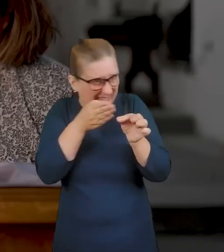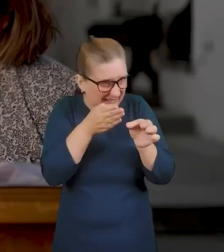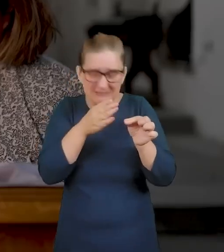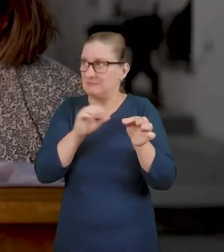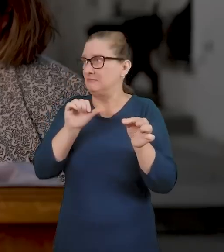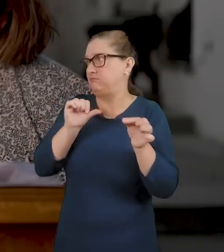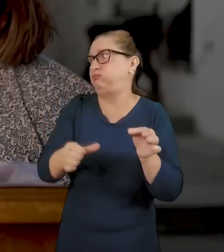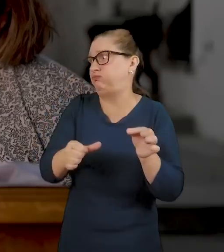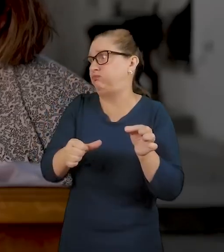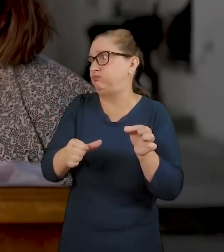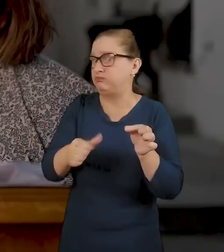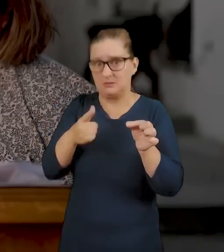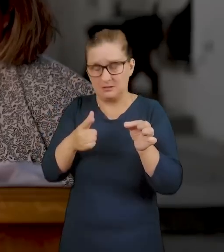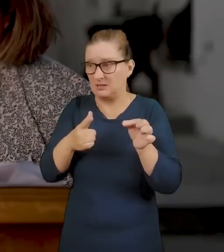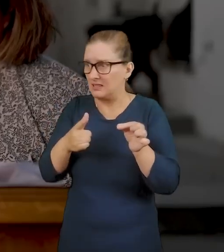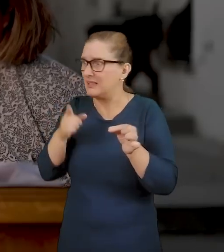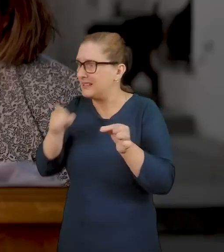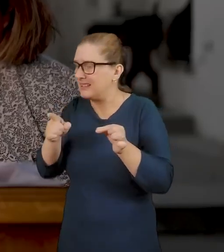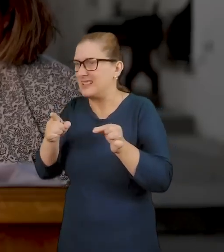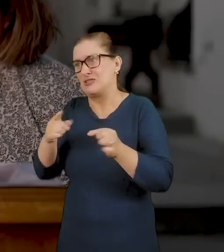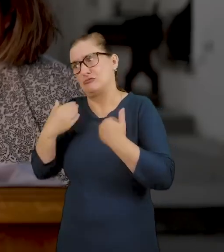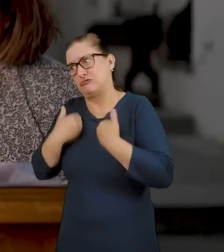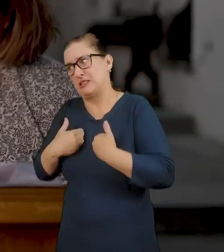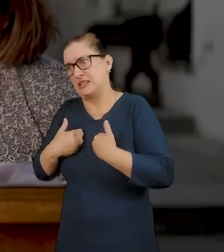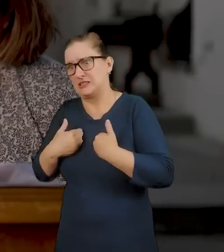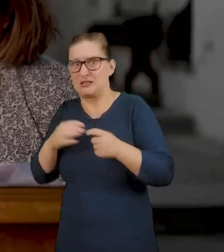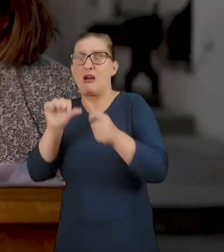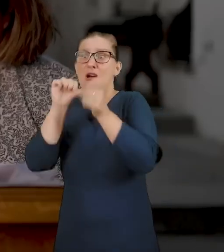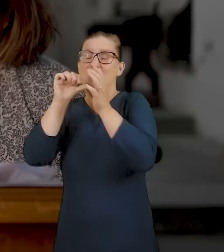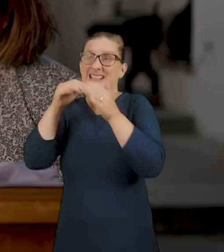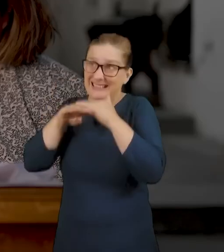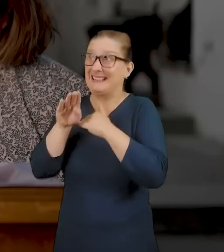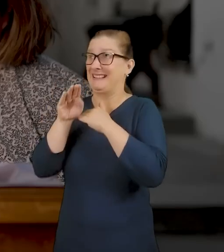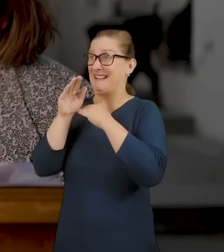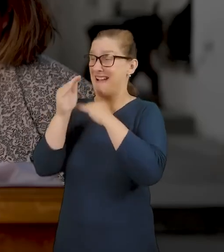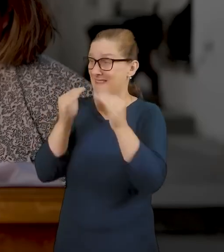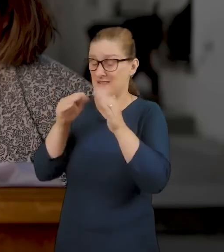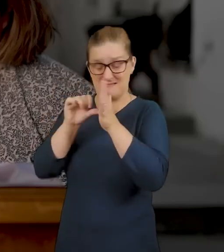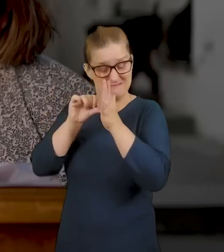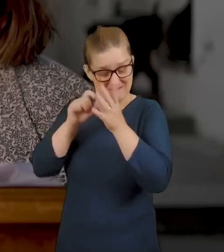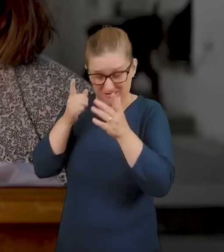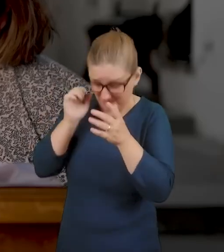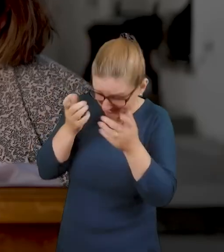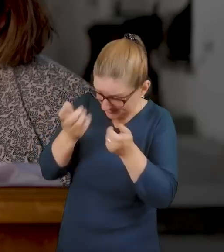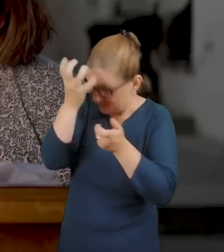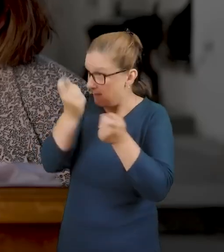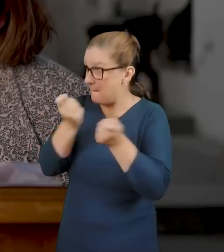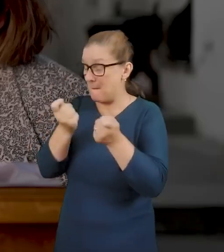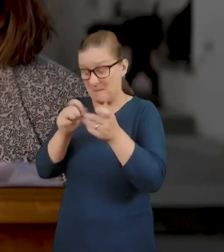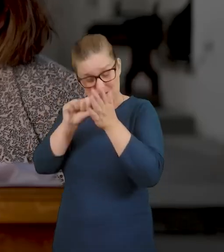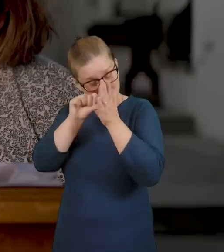enter the kingdom of God. The disciples were even more amazed and said to each other, "Who then can be